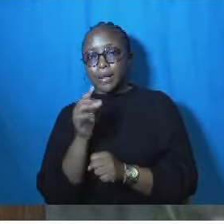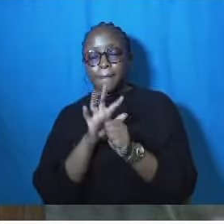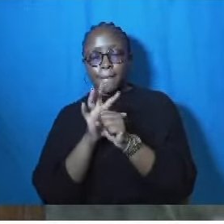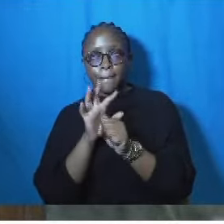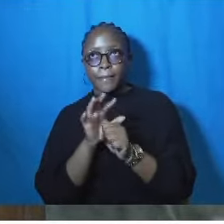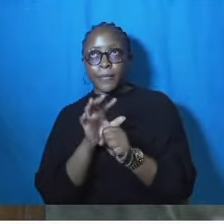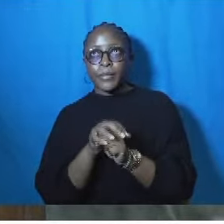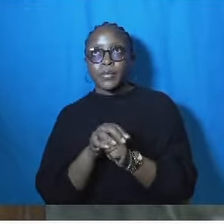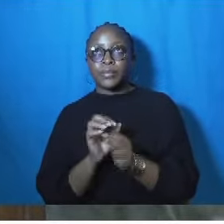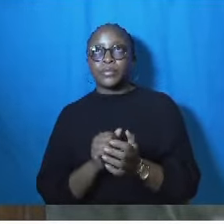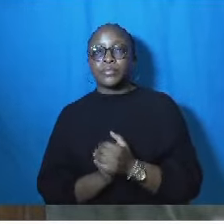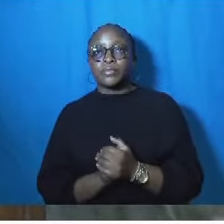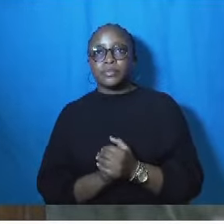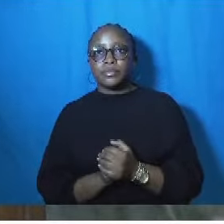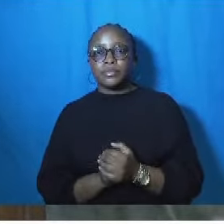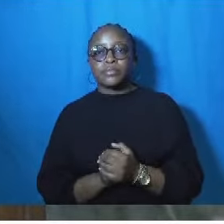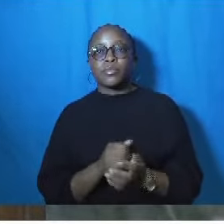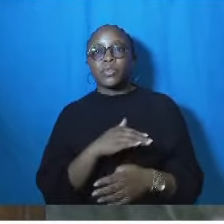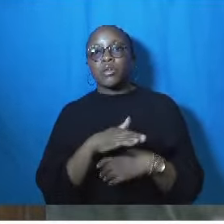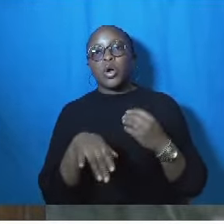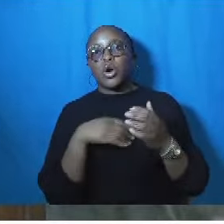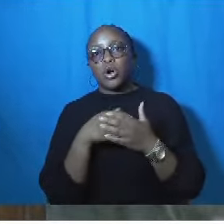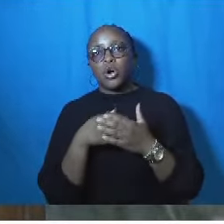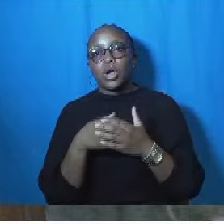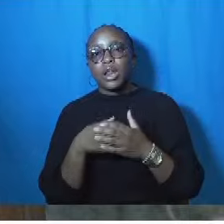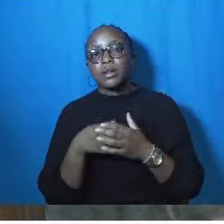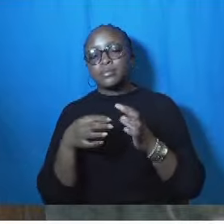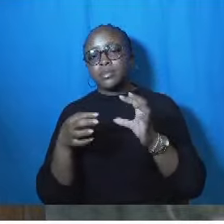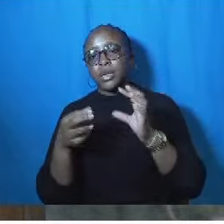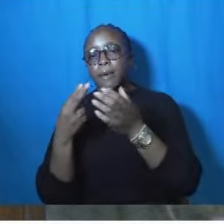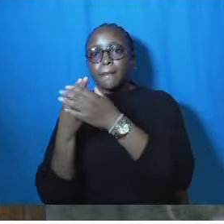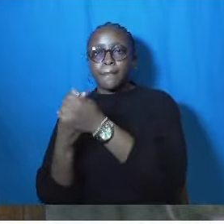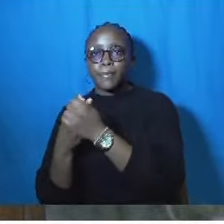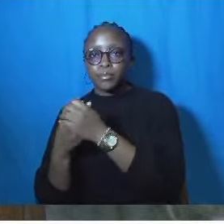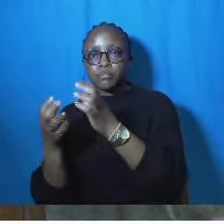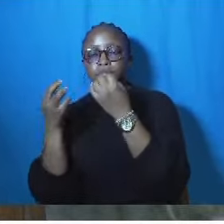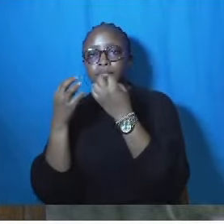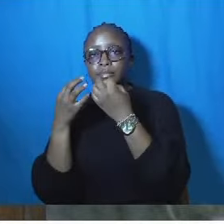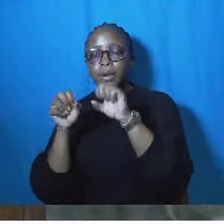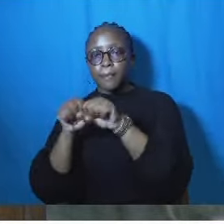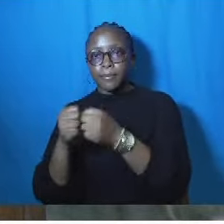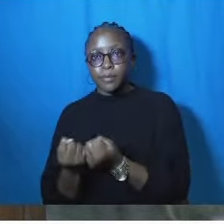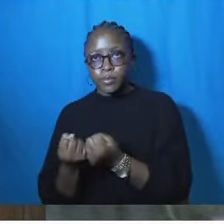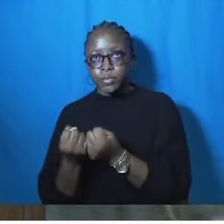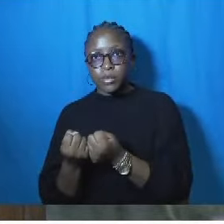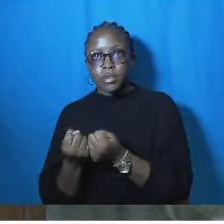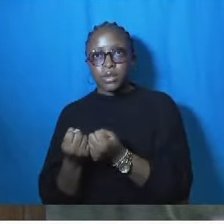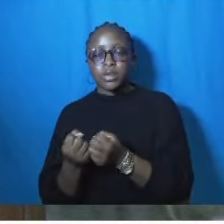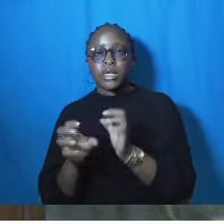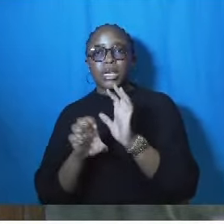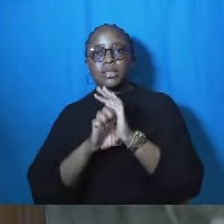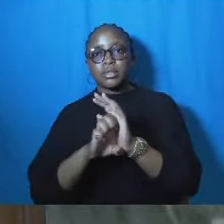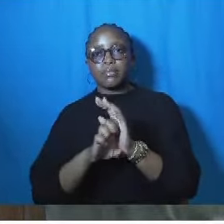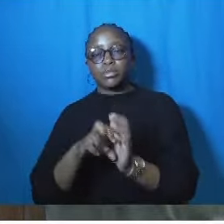Shackles of bondage fall away. Just for example, remember Paul and Silas in prison?